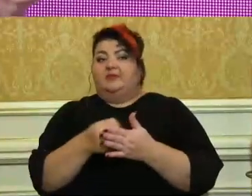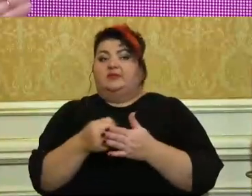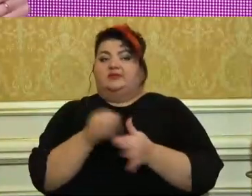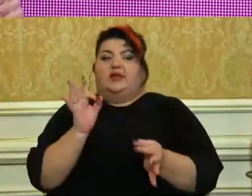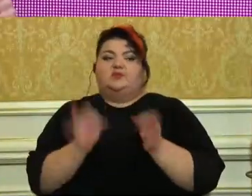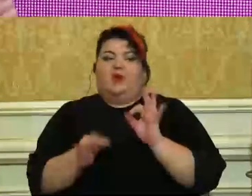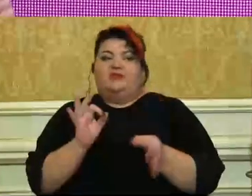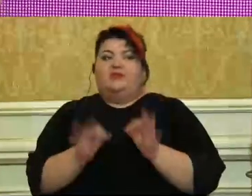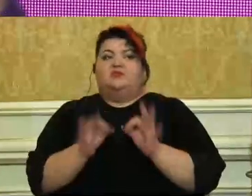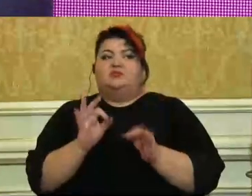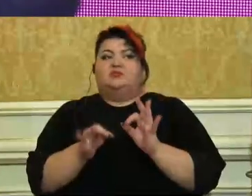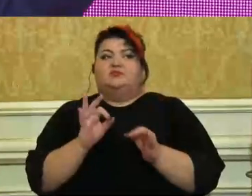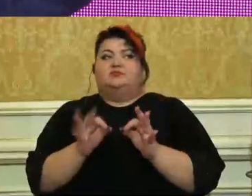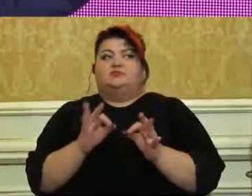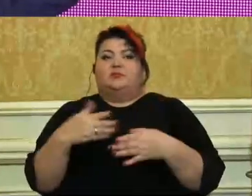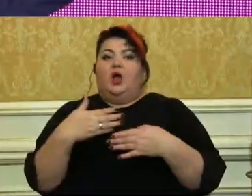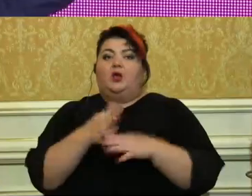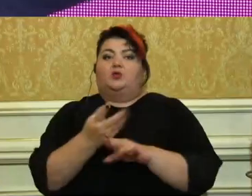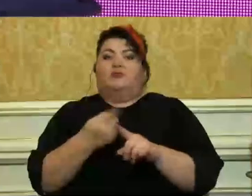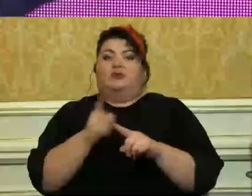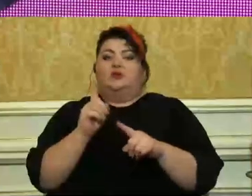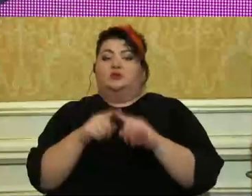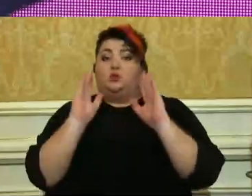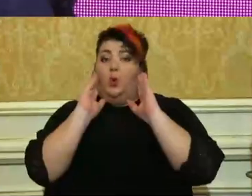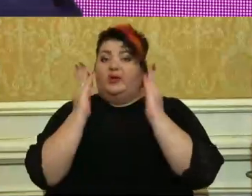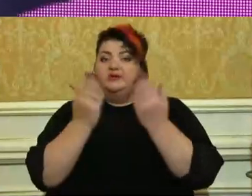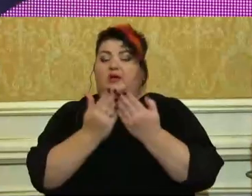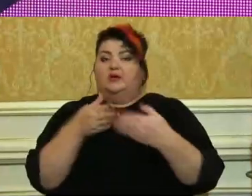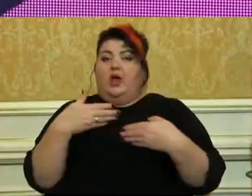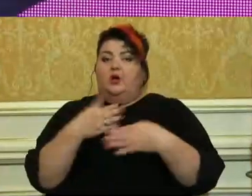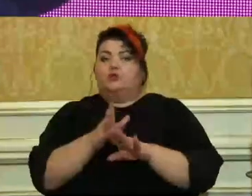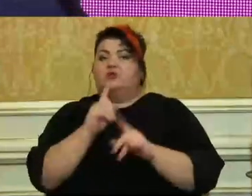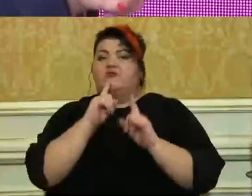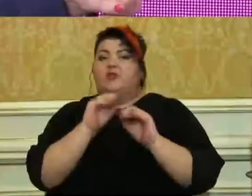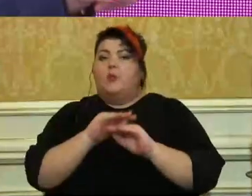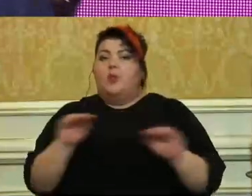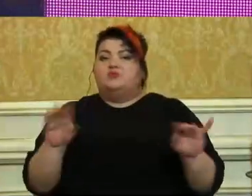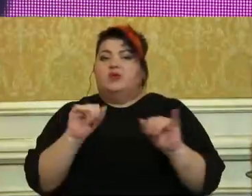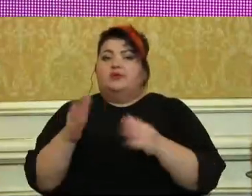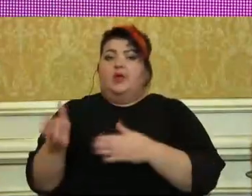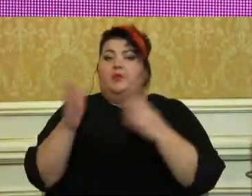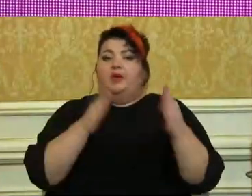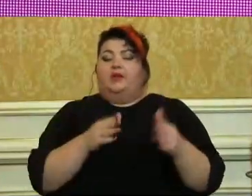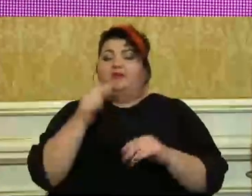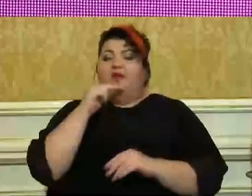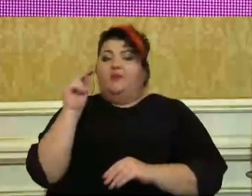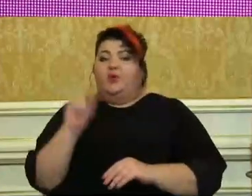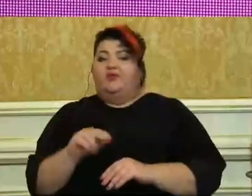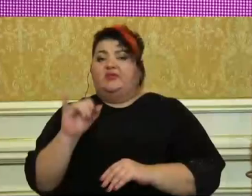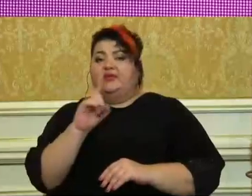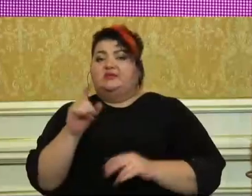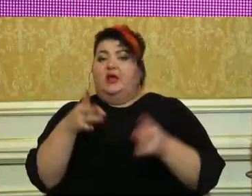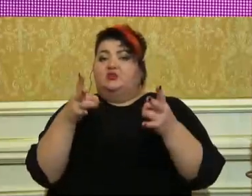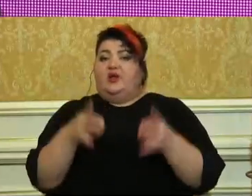the isolations, moving the guilty from the women victim to the men